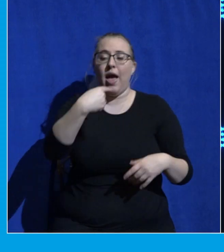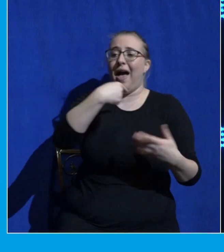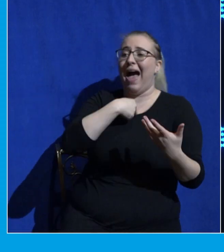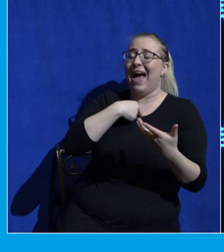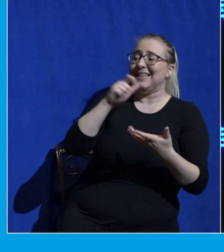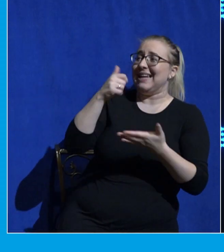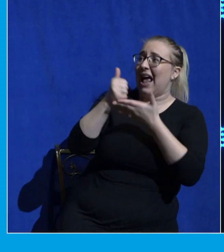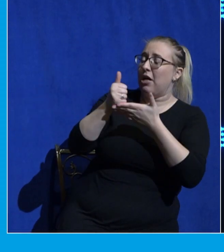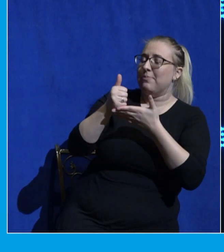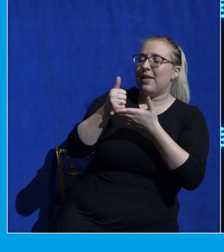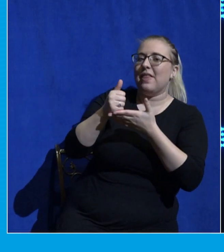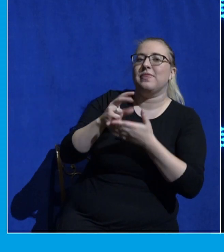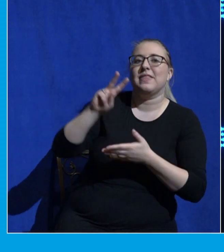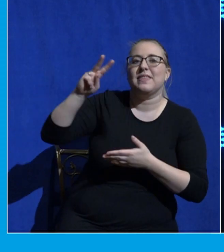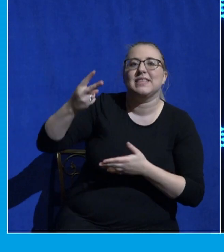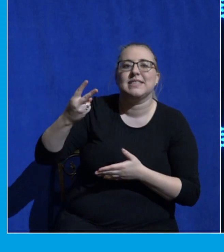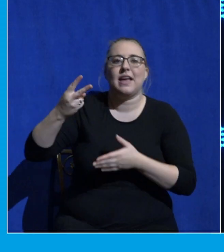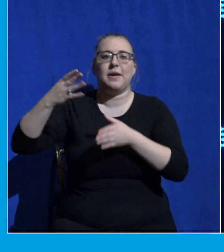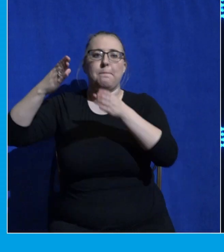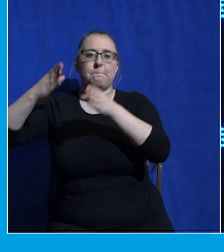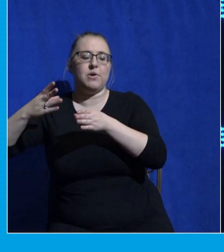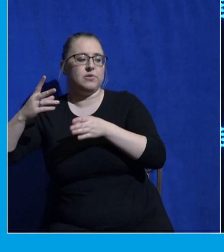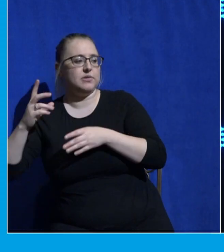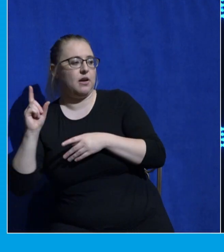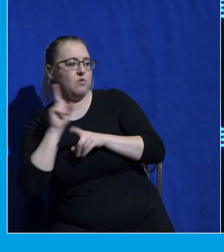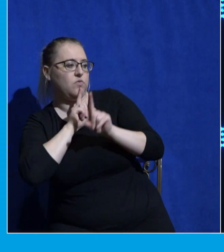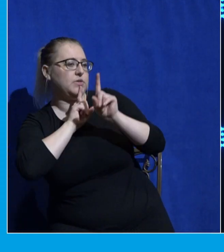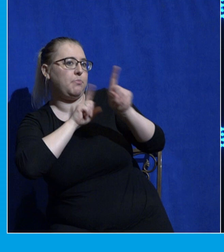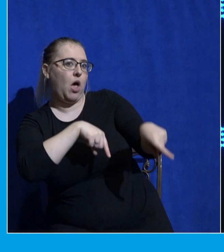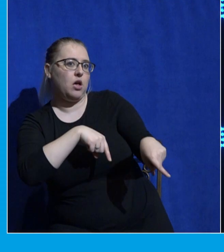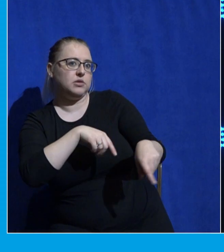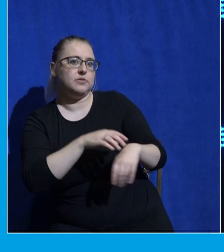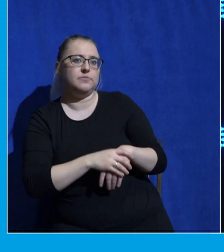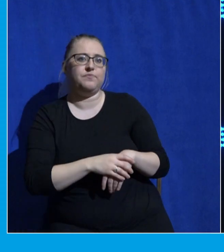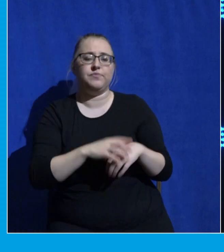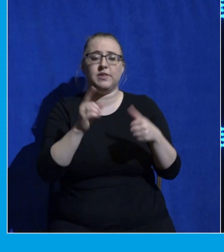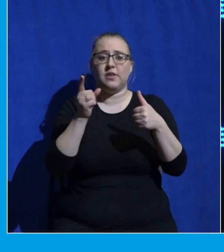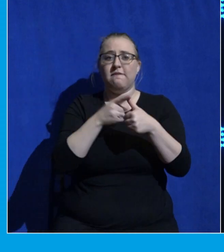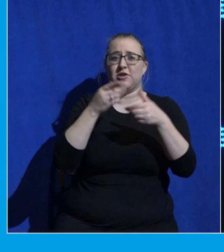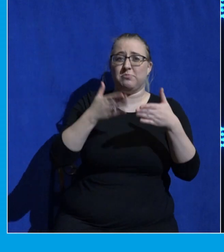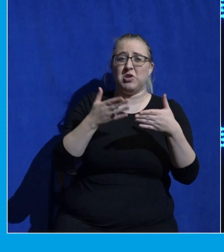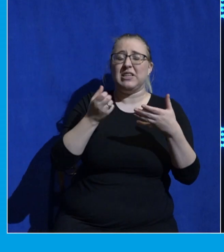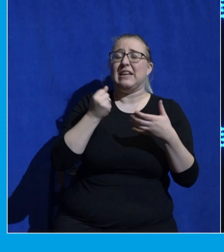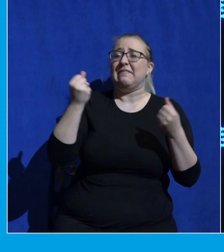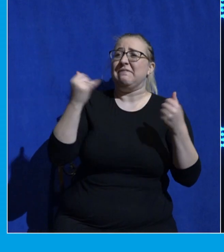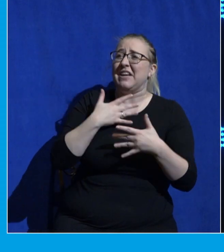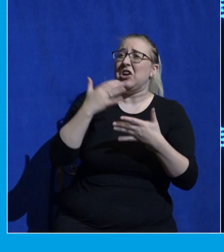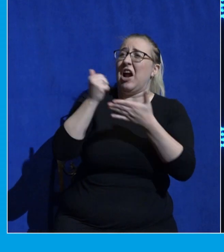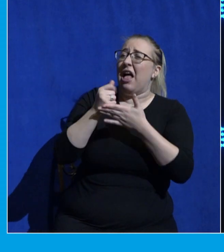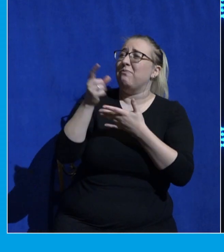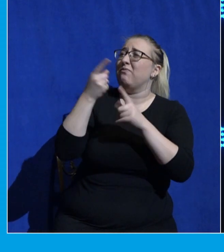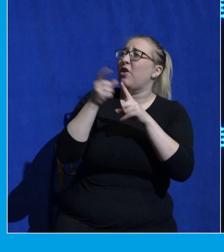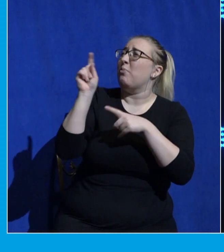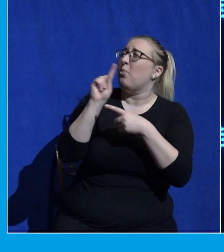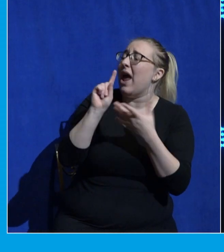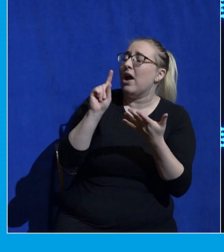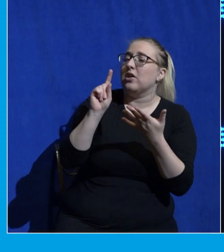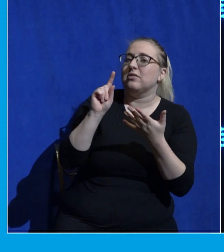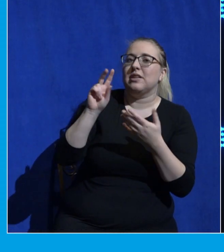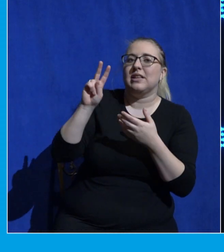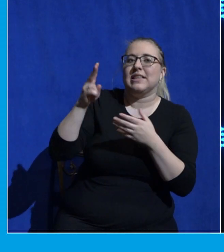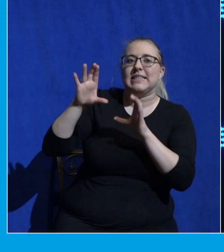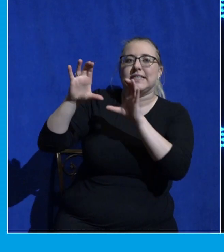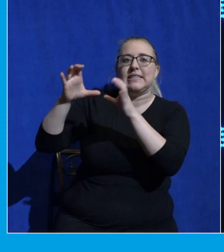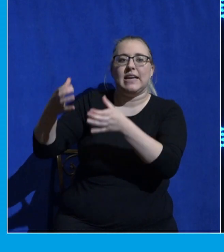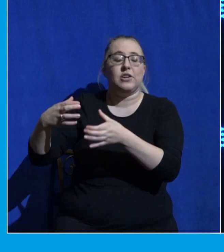like that. It's a sung conversation. So the first guy is singing his fears. Where's my help coming from? And the second group